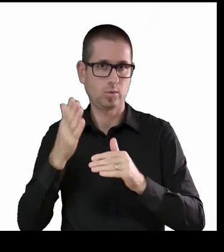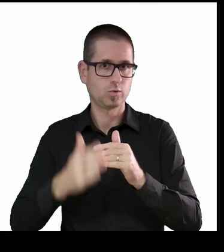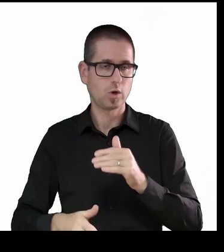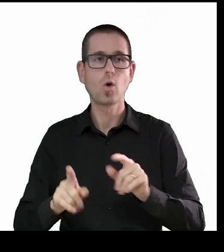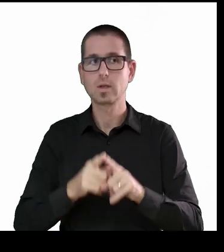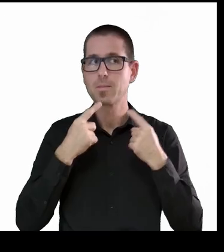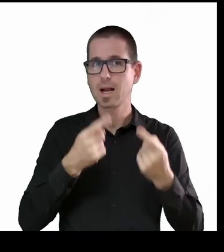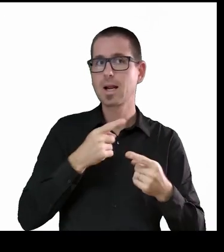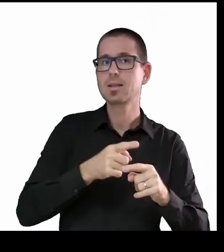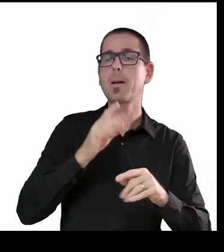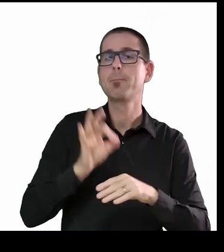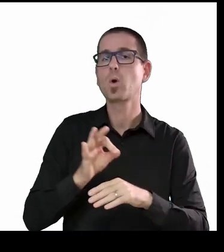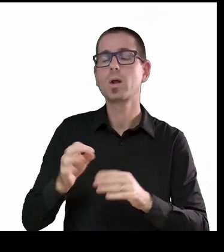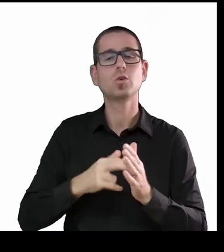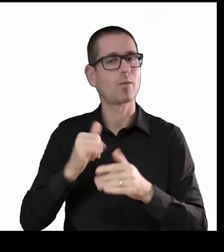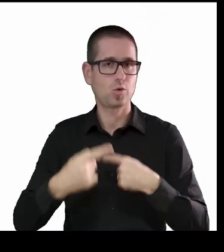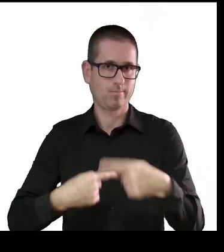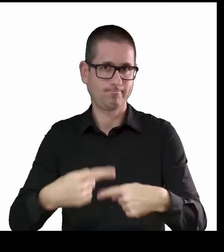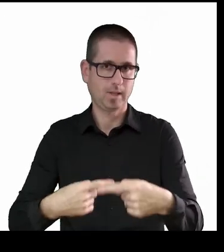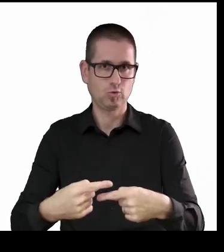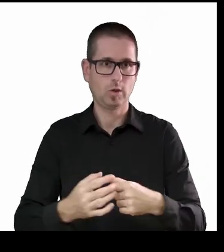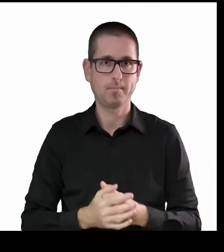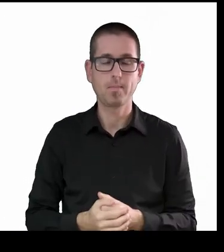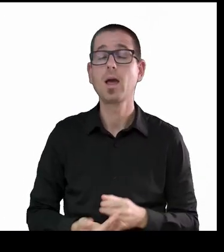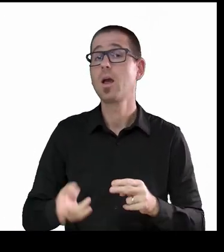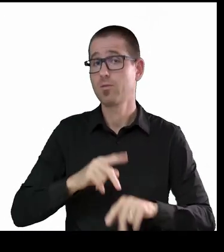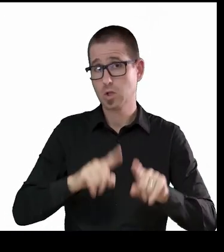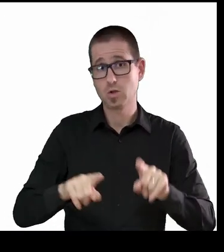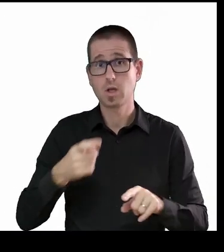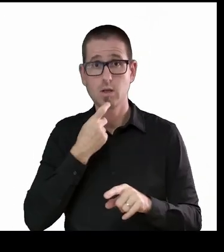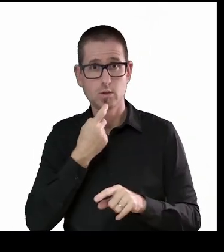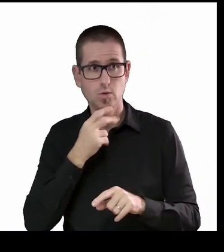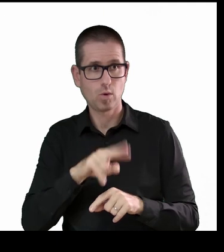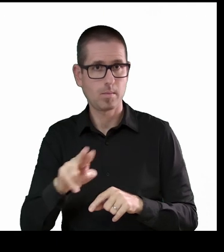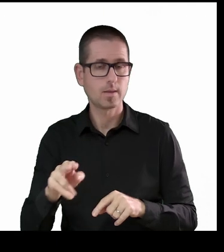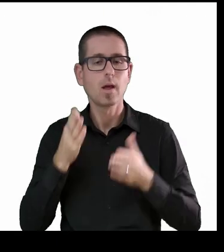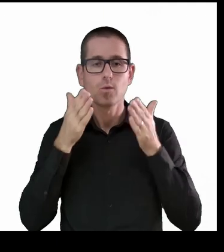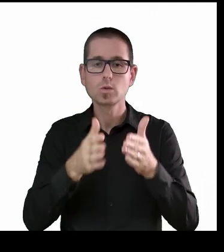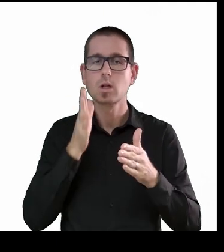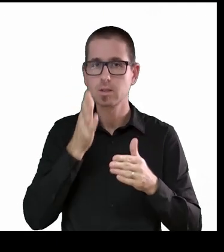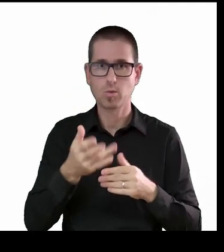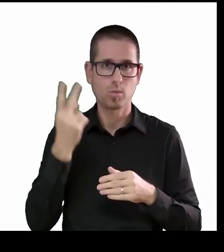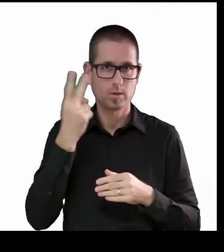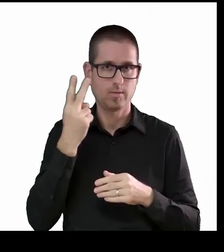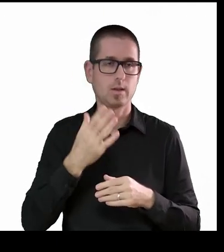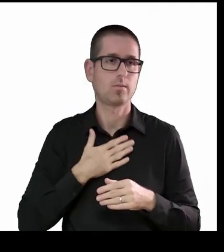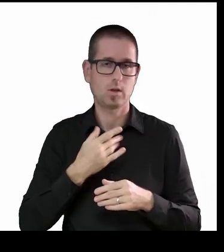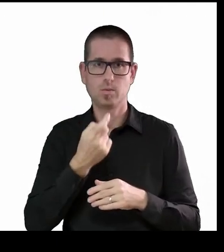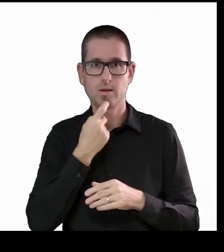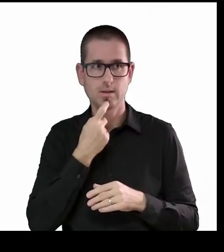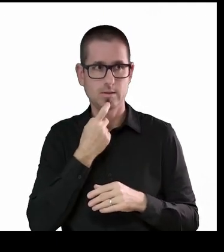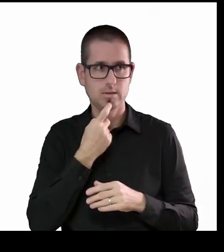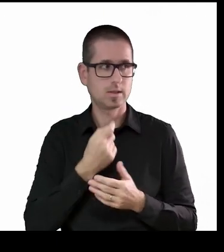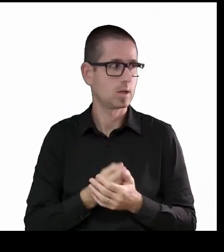is still working on multiple languages. Of course, we will focus in our languages regarding